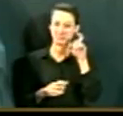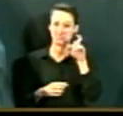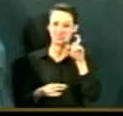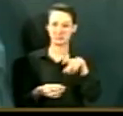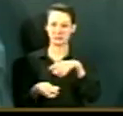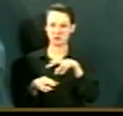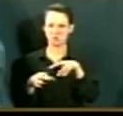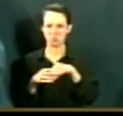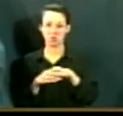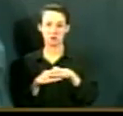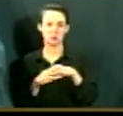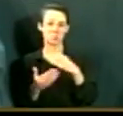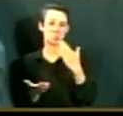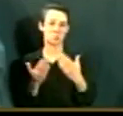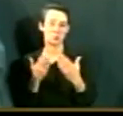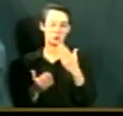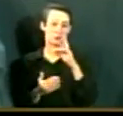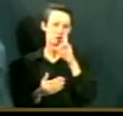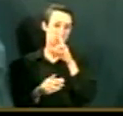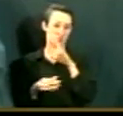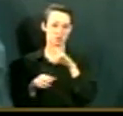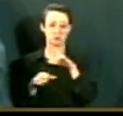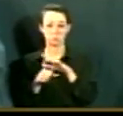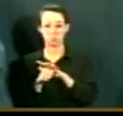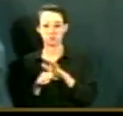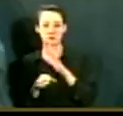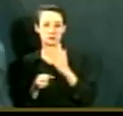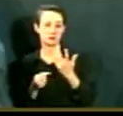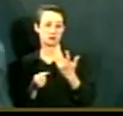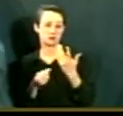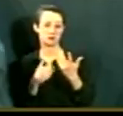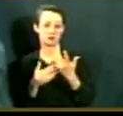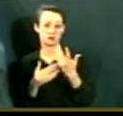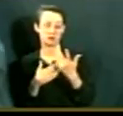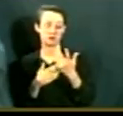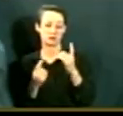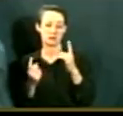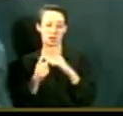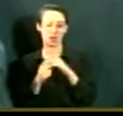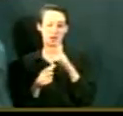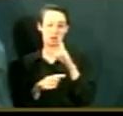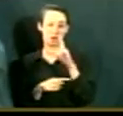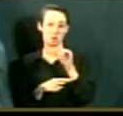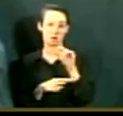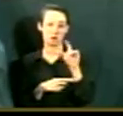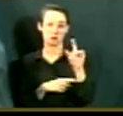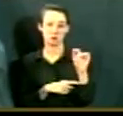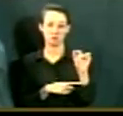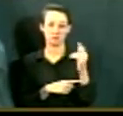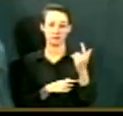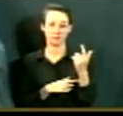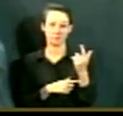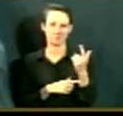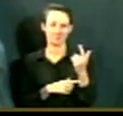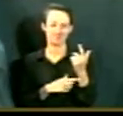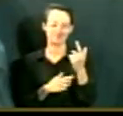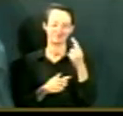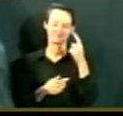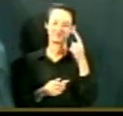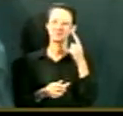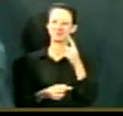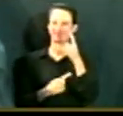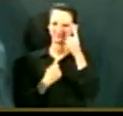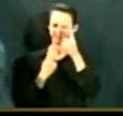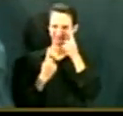be realistic until our hands are untied at 2020. And so I just feel like this is something we really need to consider.